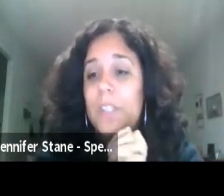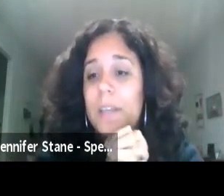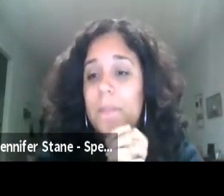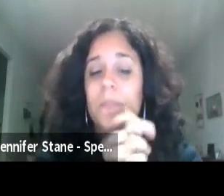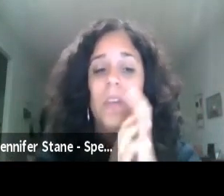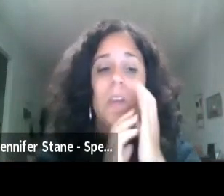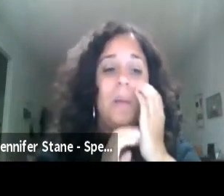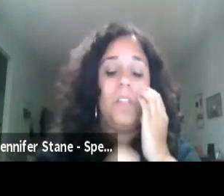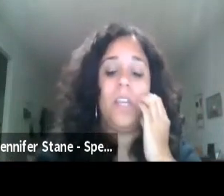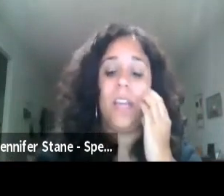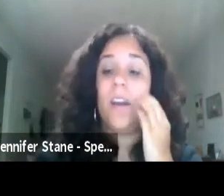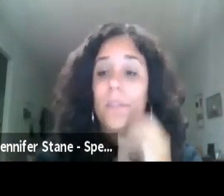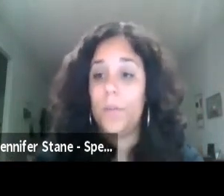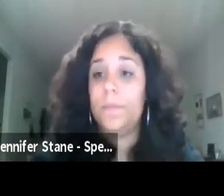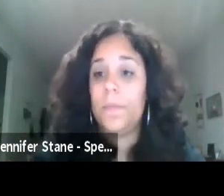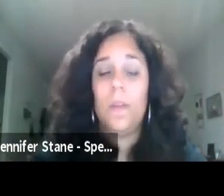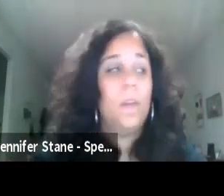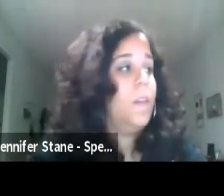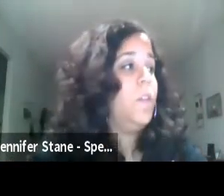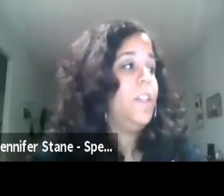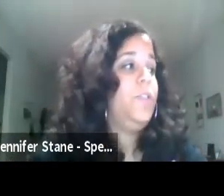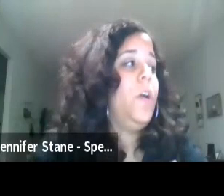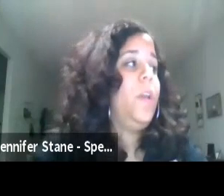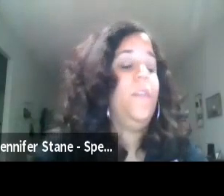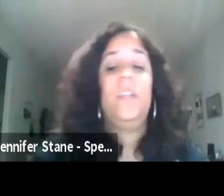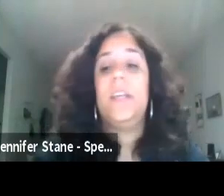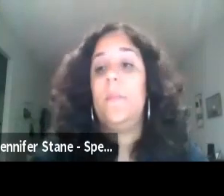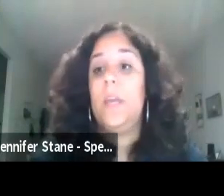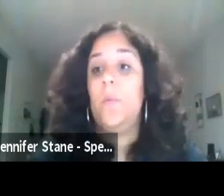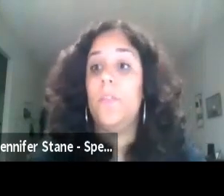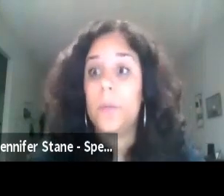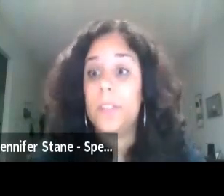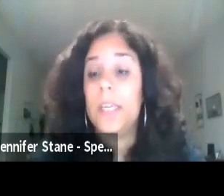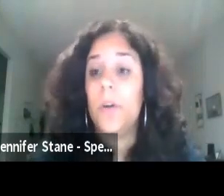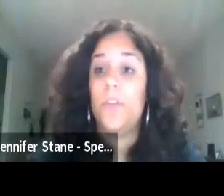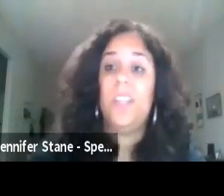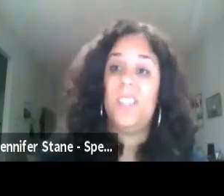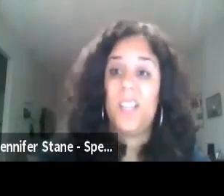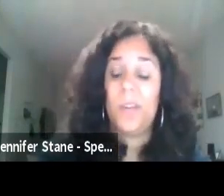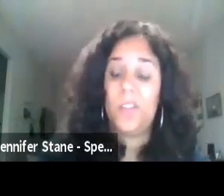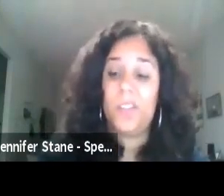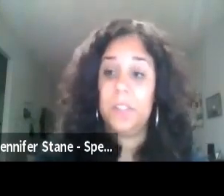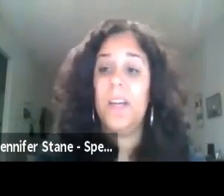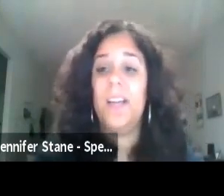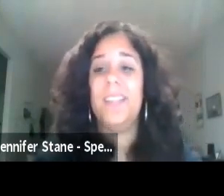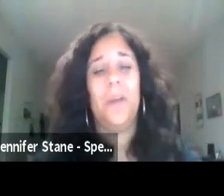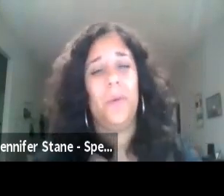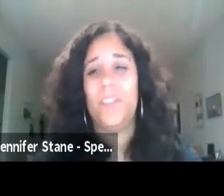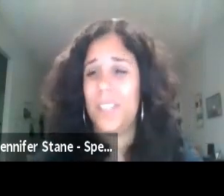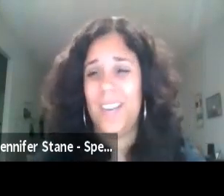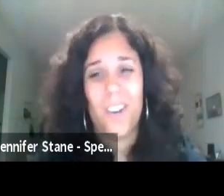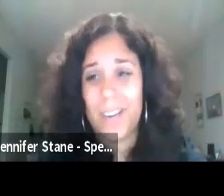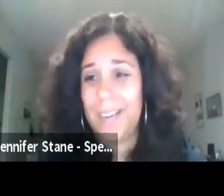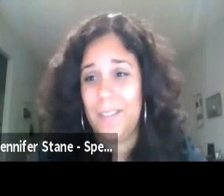excited to go see them. They'll take great care of you. They'll let you know if you need to come in more frequently or if you need to stay the regular 6 months. They